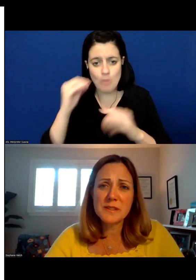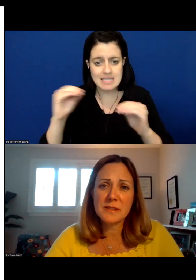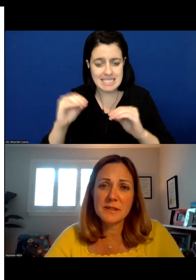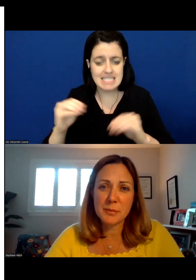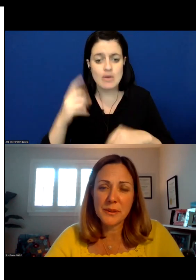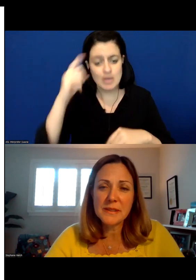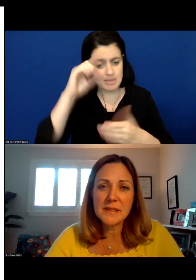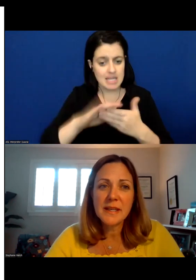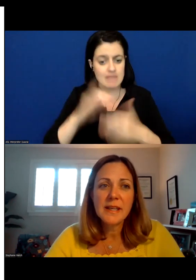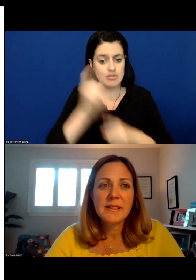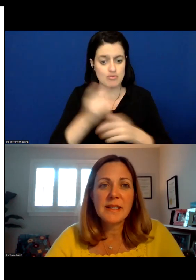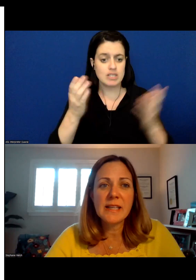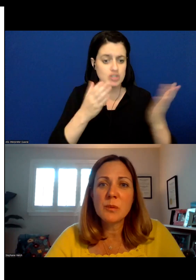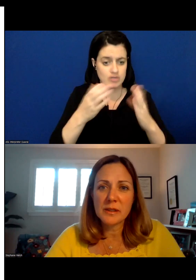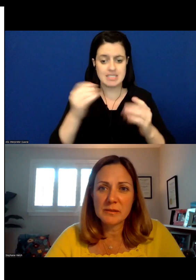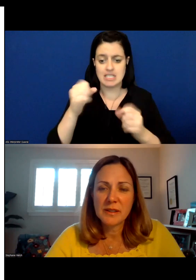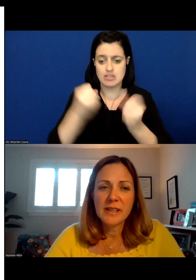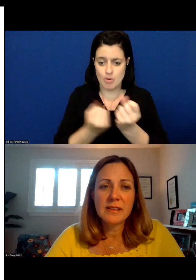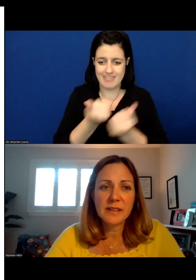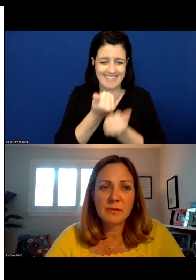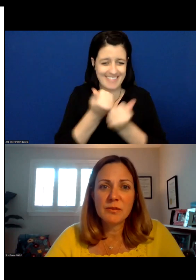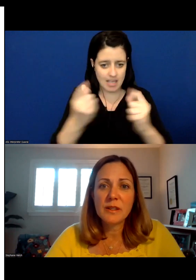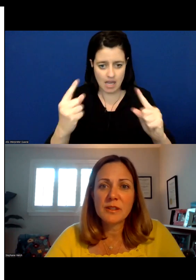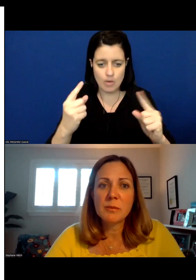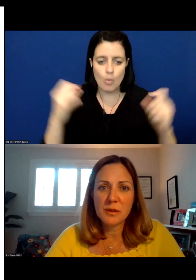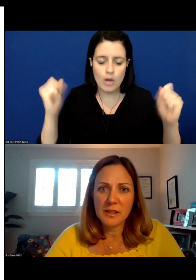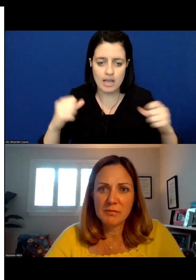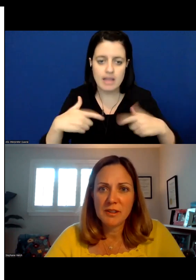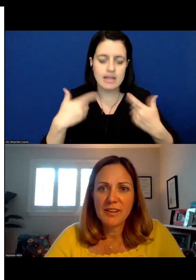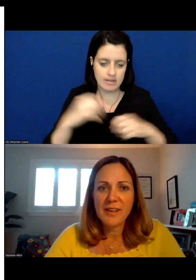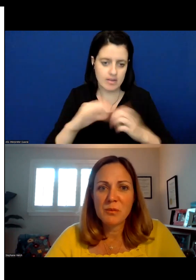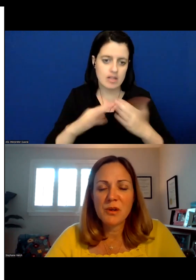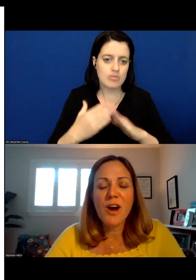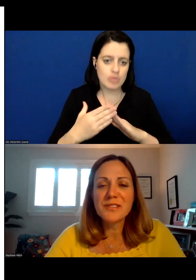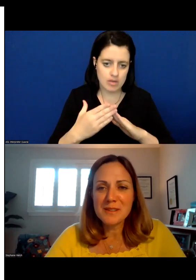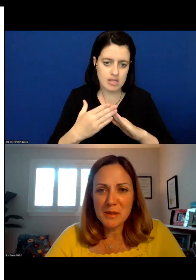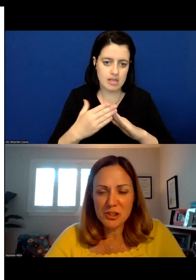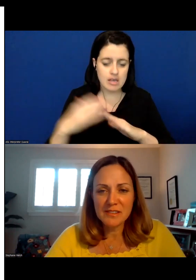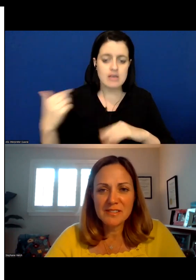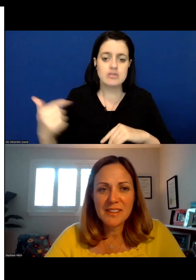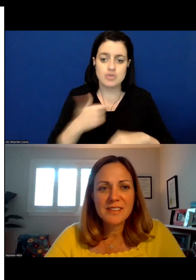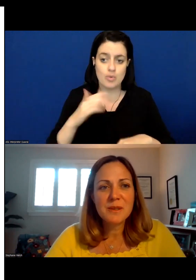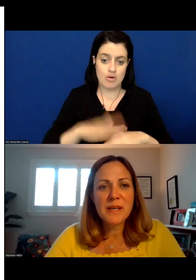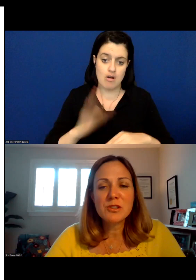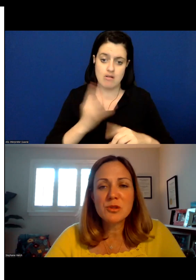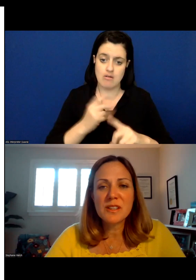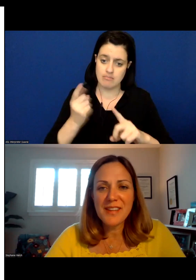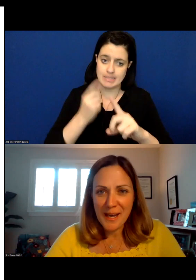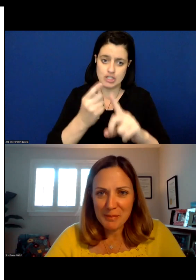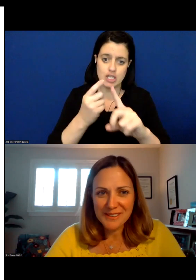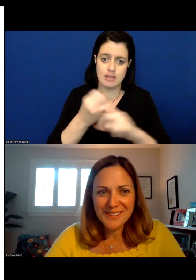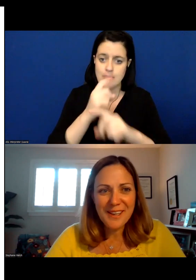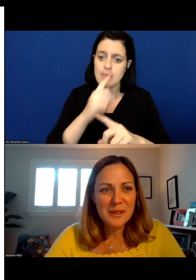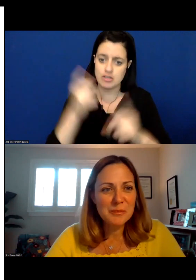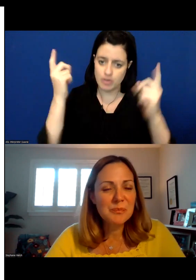right services and supports that anyone can live in the community. And we are on this mission to make sure that